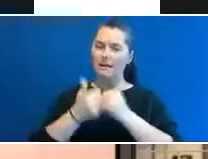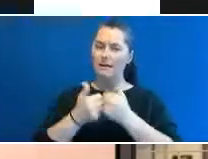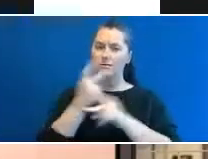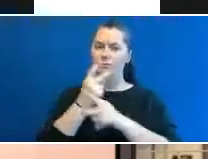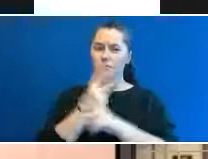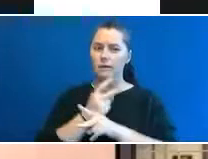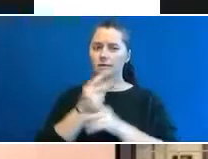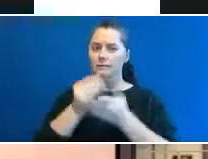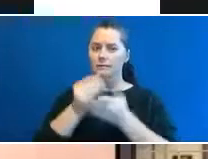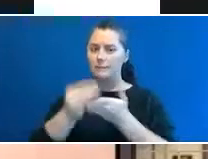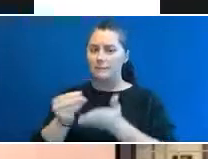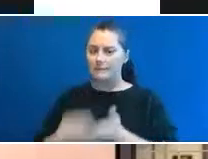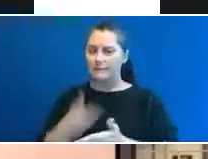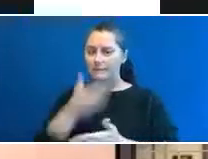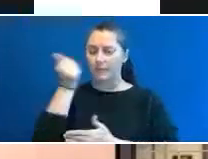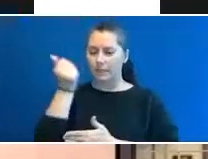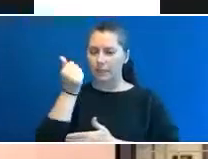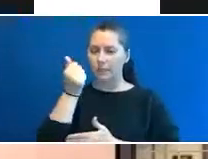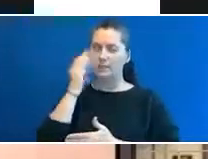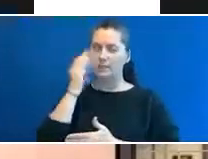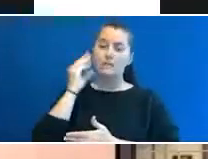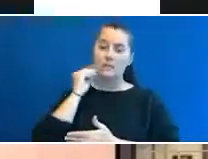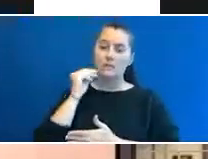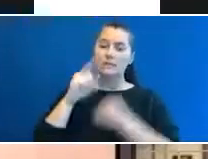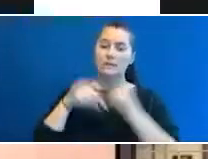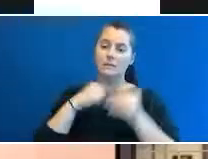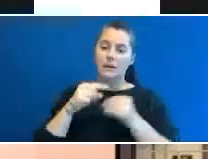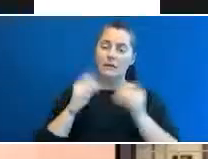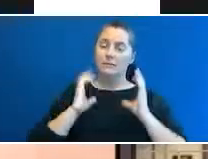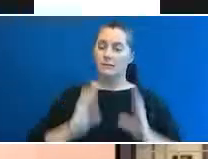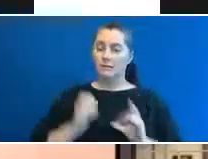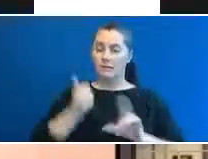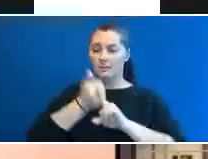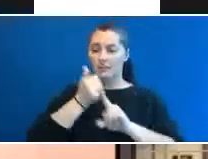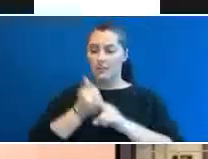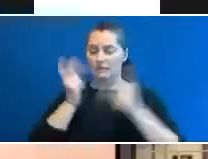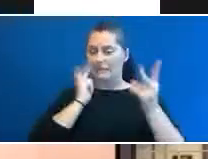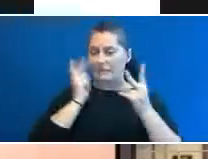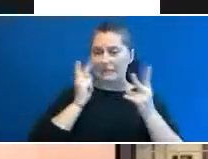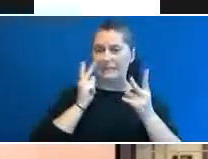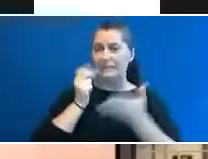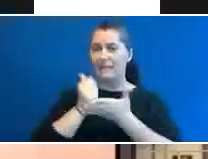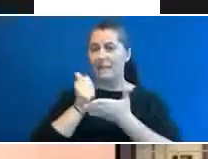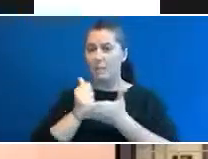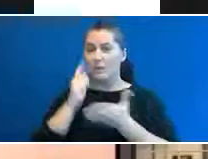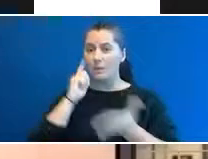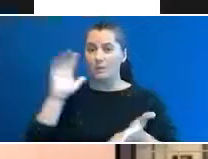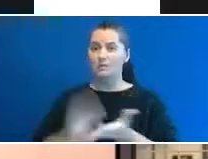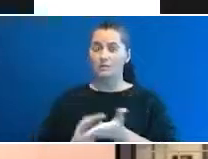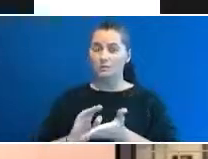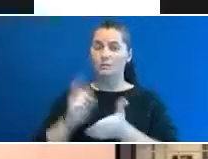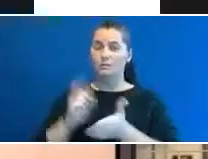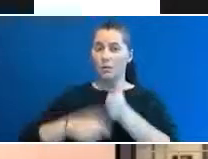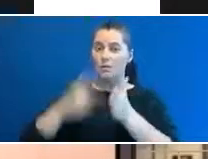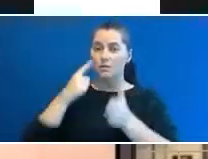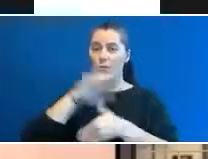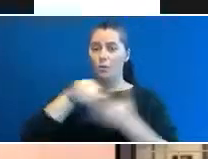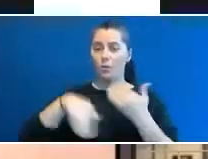the experience on the client end of what they've been seeing and helping reduce the cost to their overall